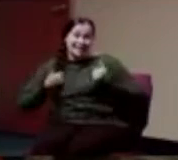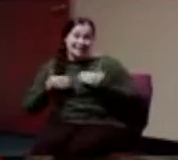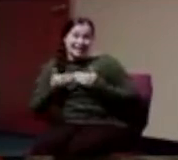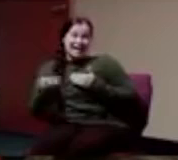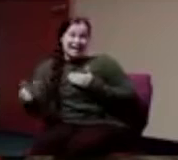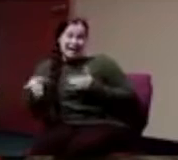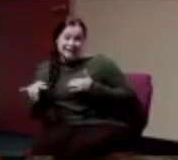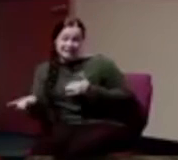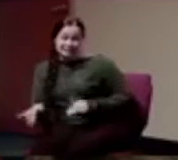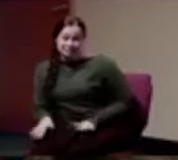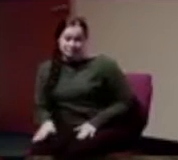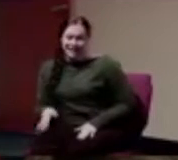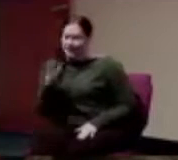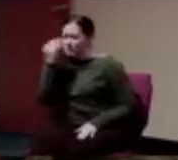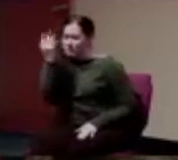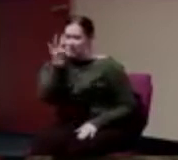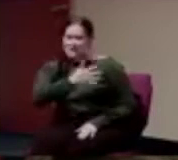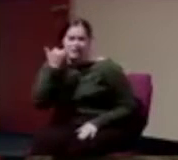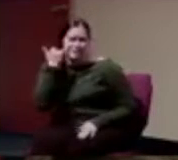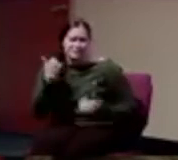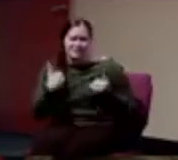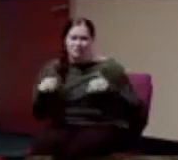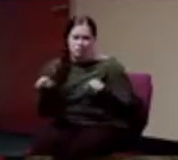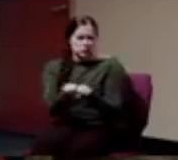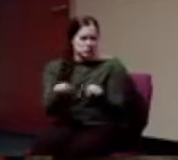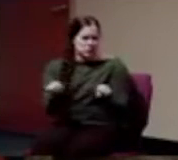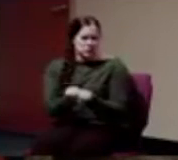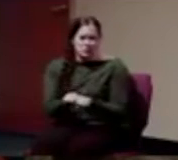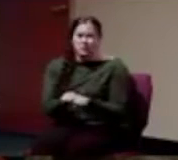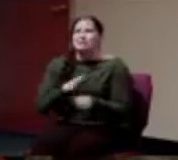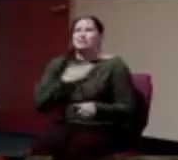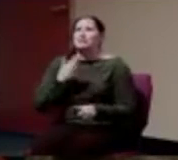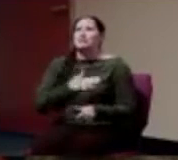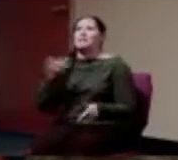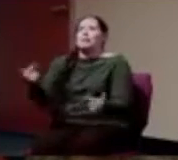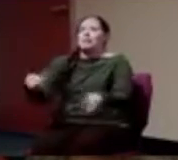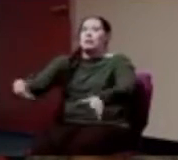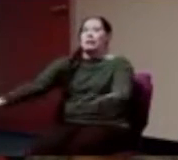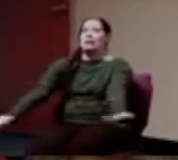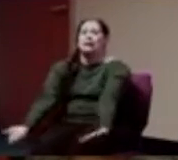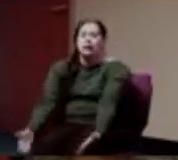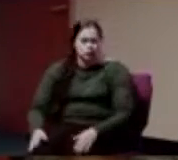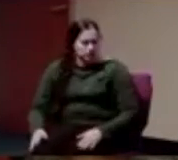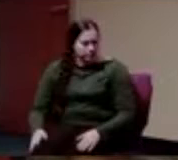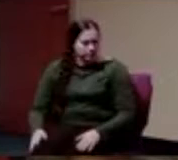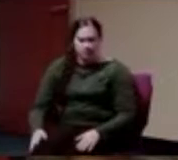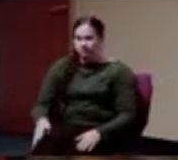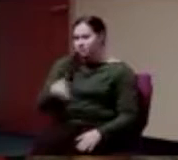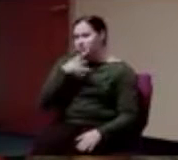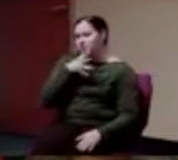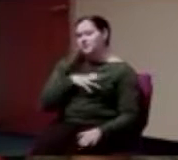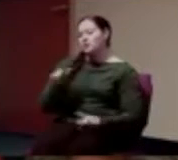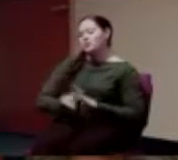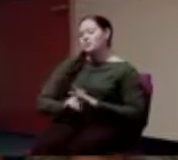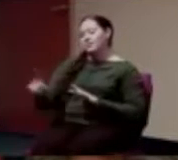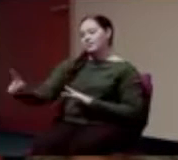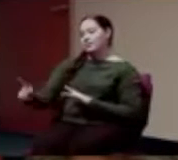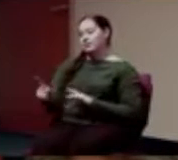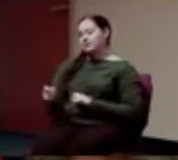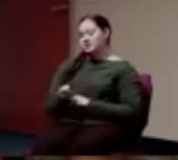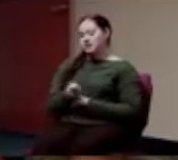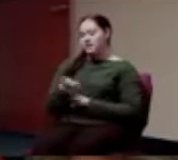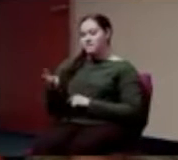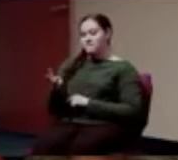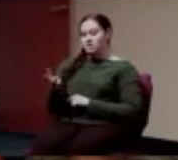don't care if they're missing their shoes. At least they're here. Jeez. So, you know, she eventually leaves after a few